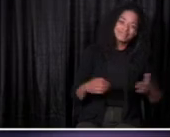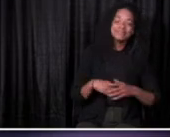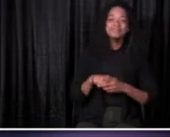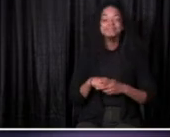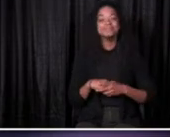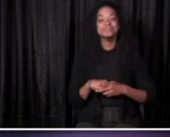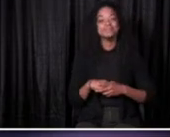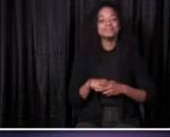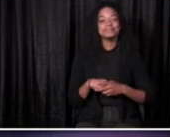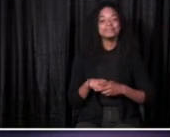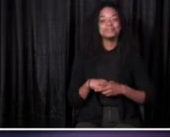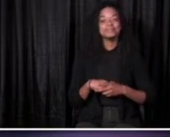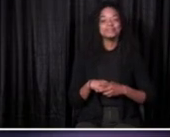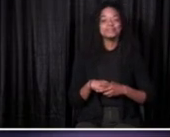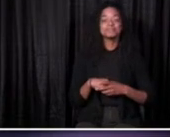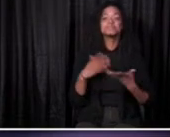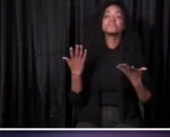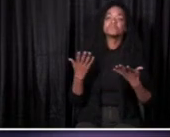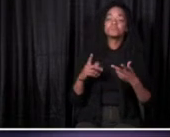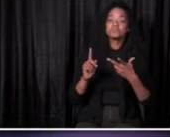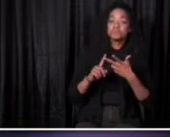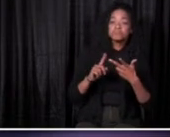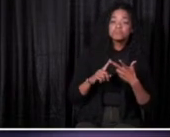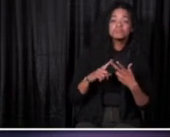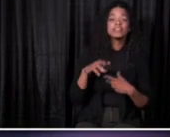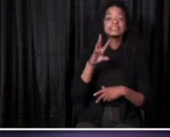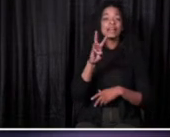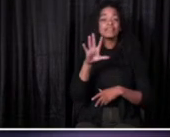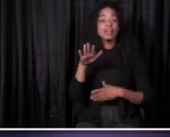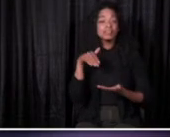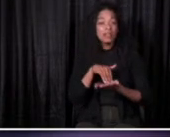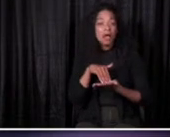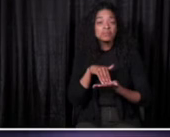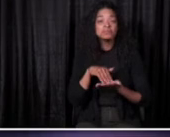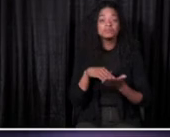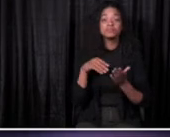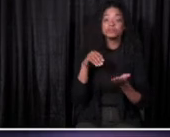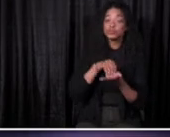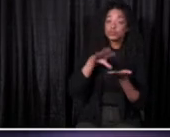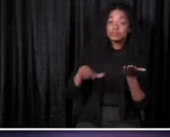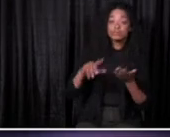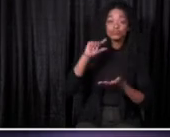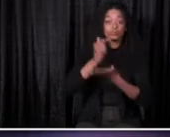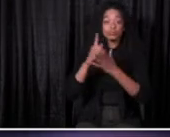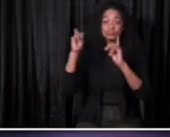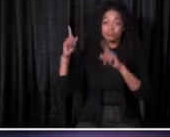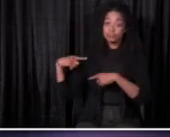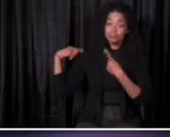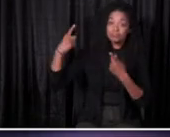The 65,000 students that have graduated since I came to Sac State,